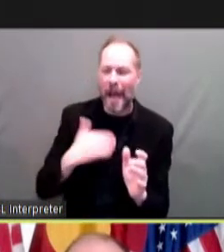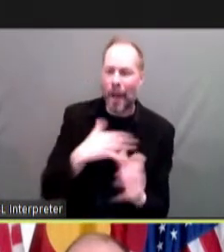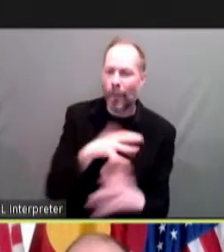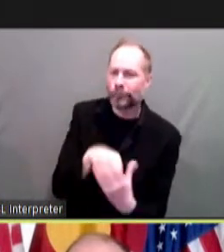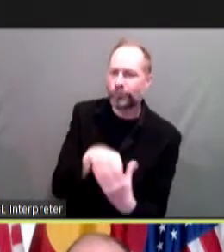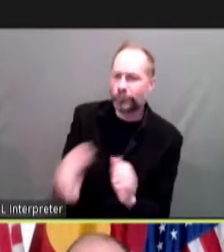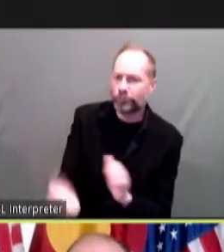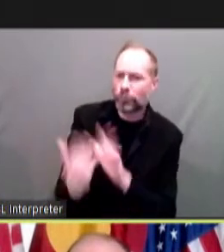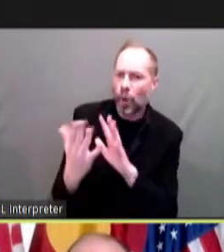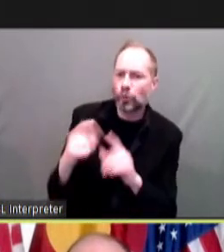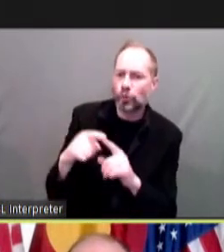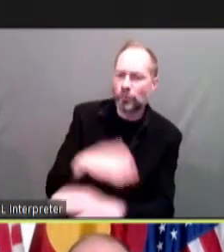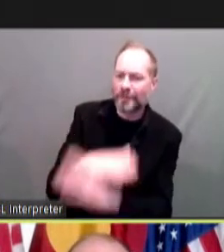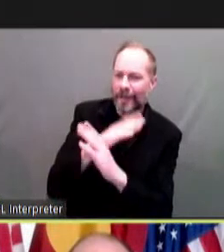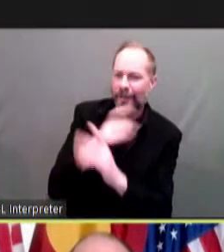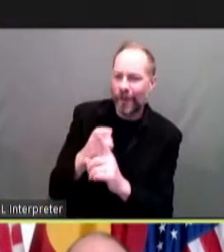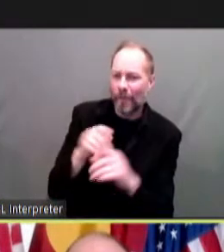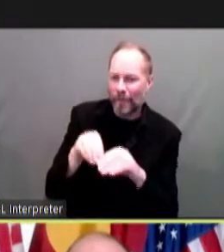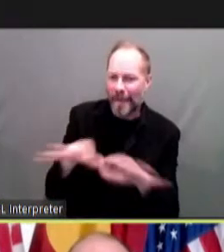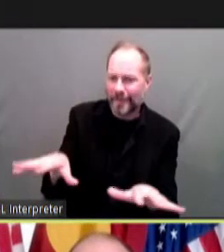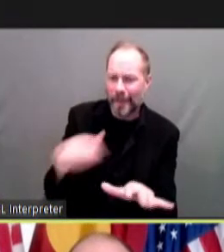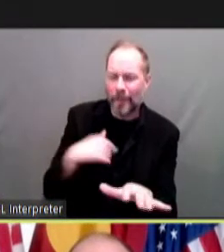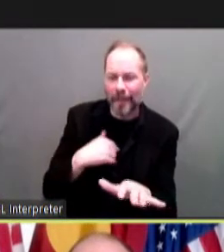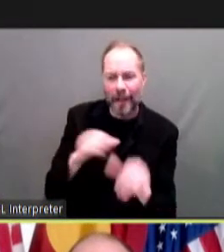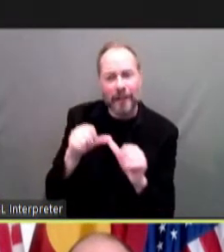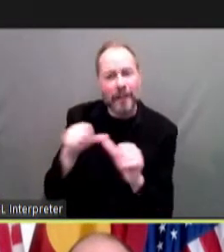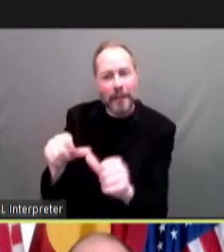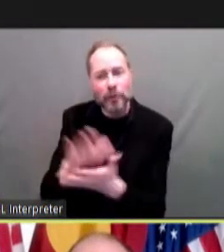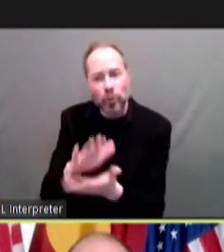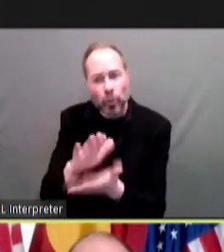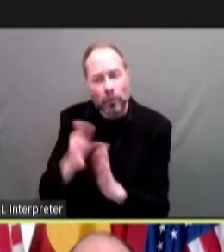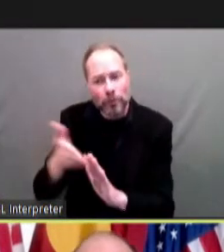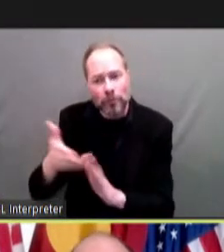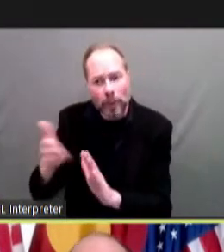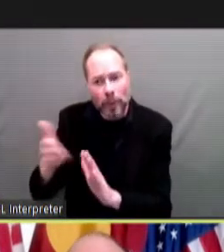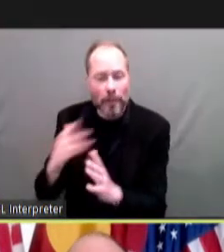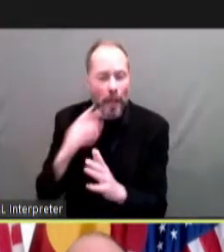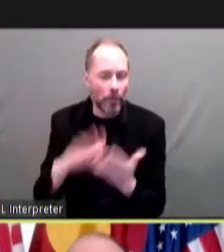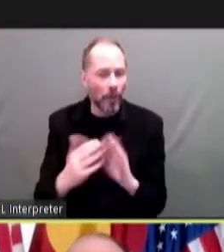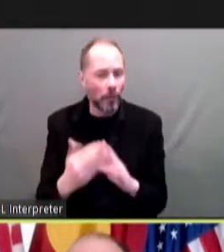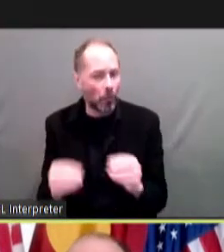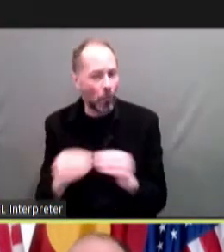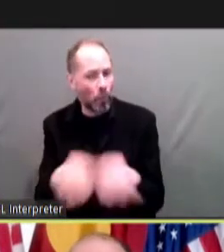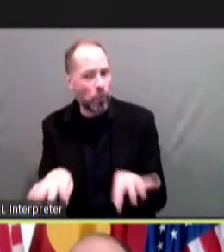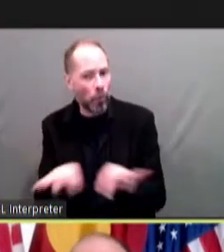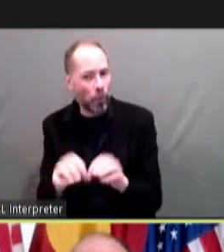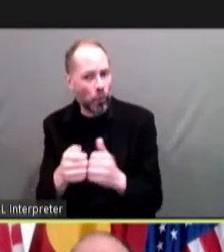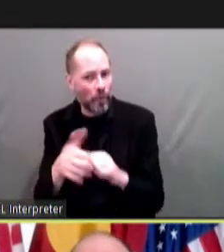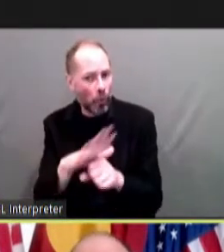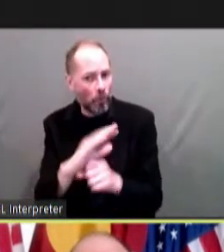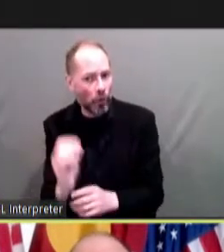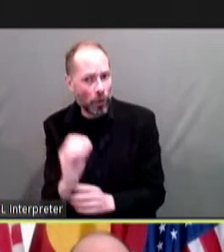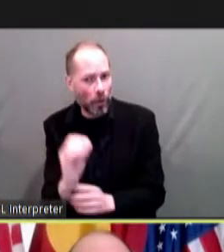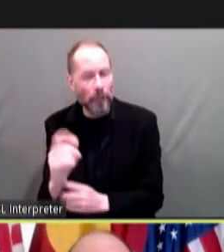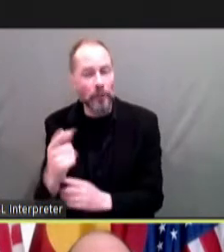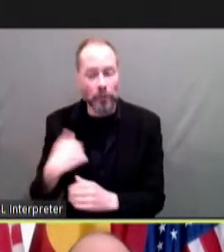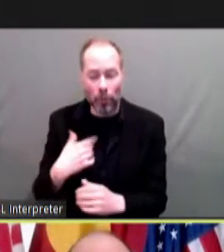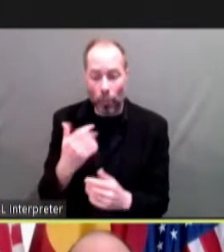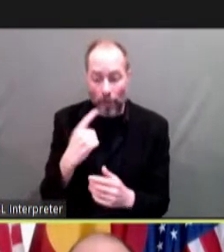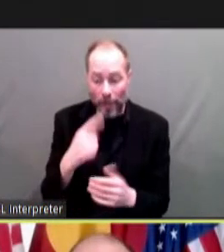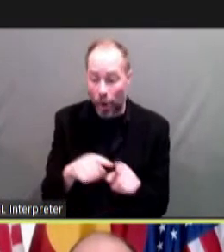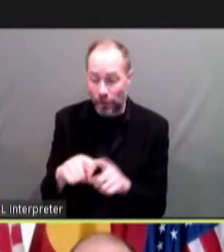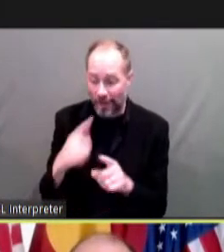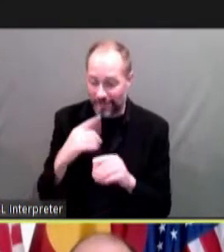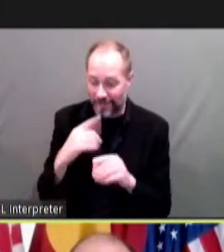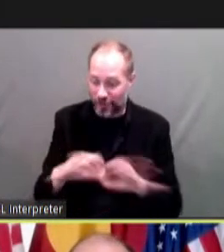people from the pandemic and keep schools in session. That becomes even more important with Omicron. I wanted to give a quick update. We've distributed more than